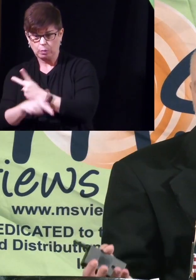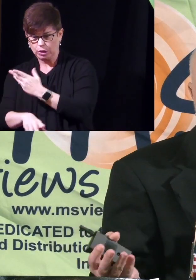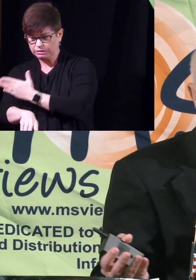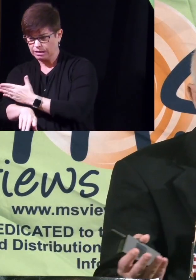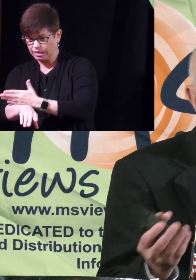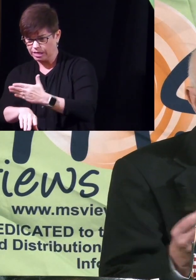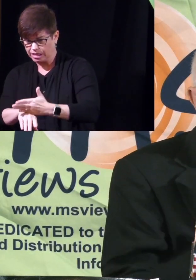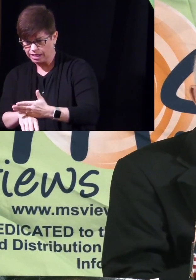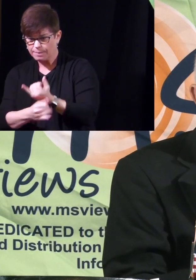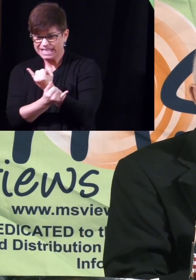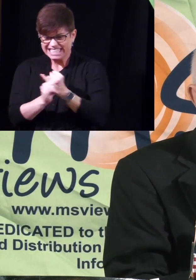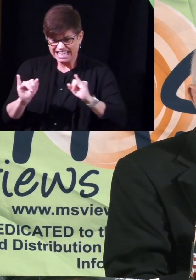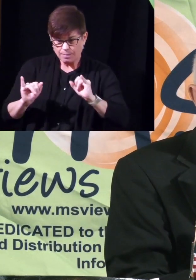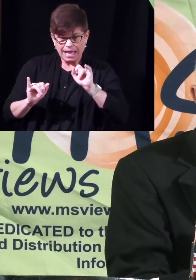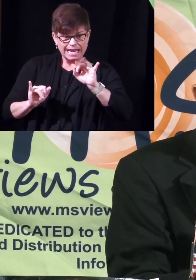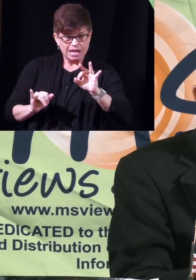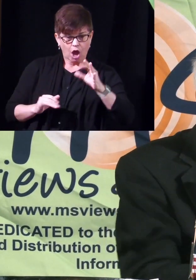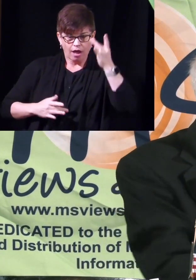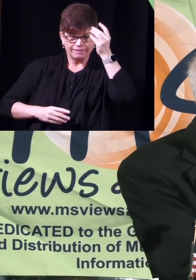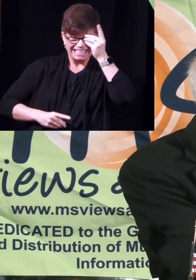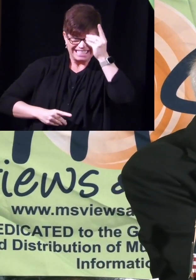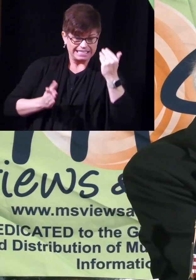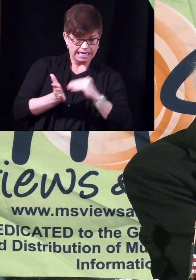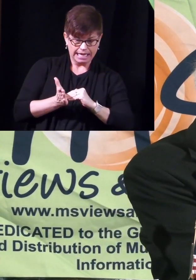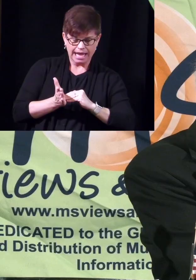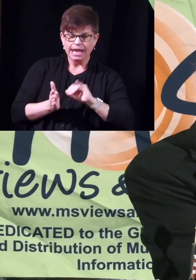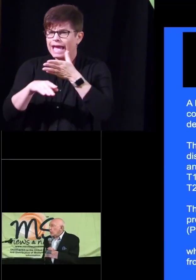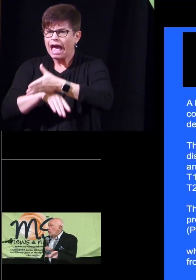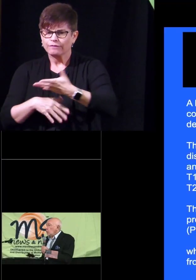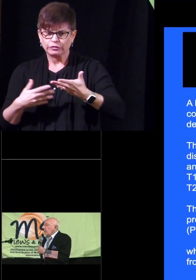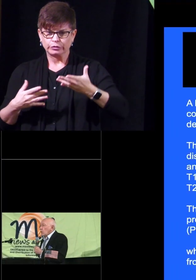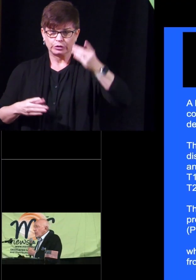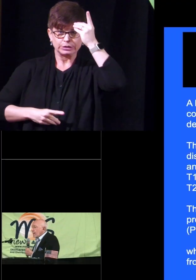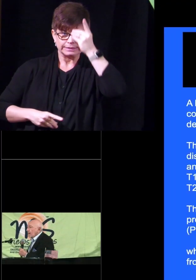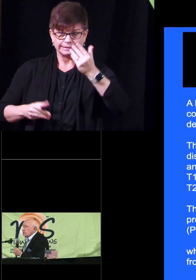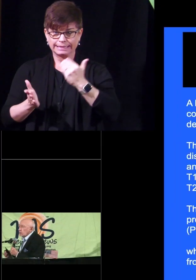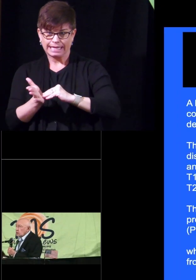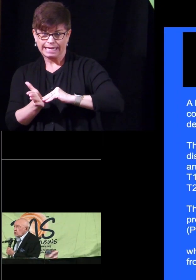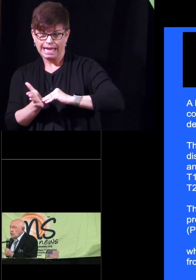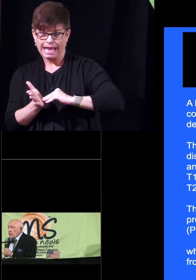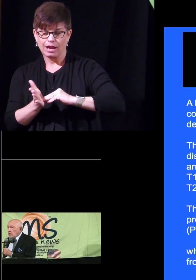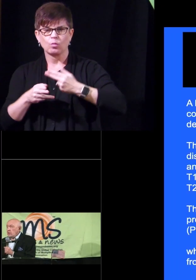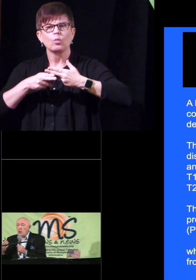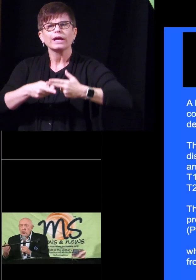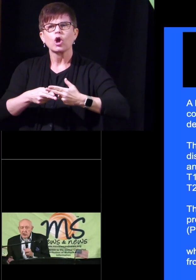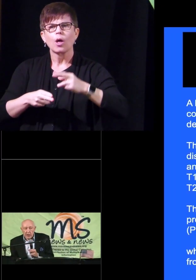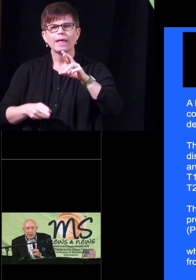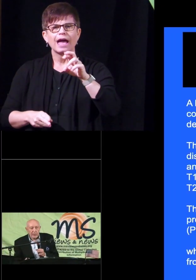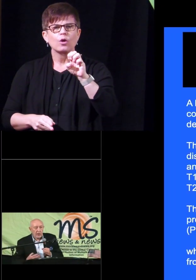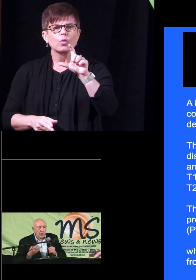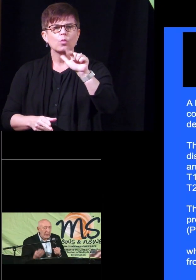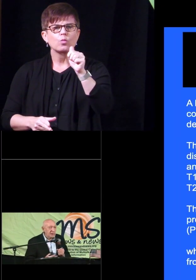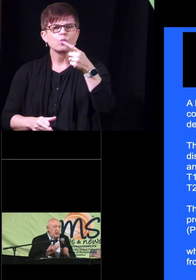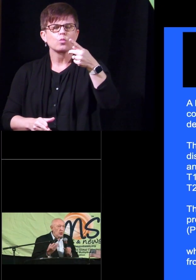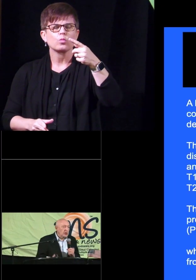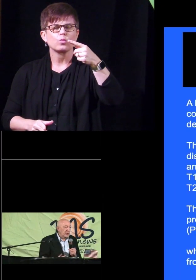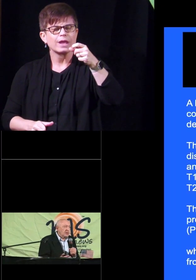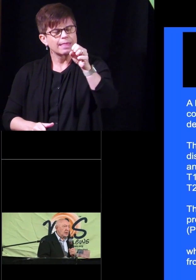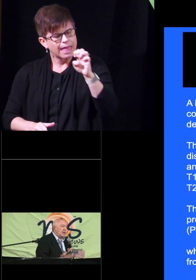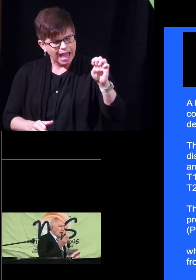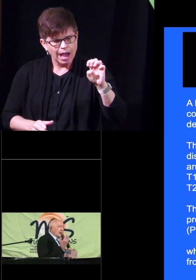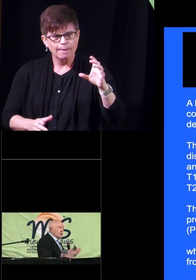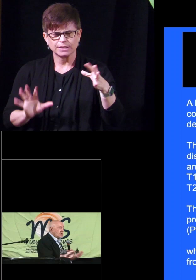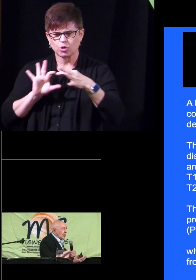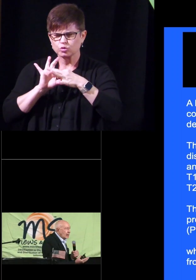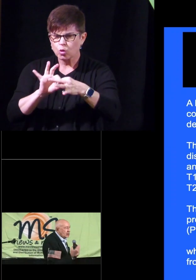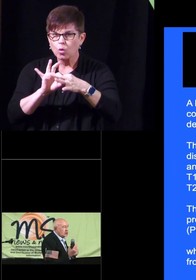of relapses. Whereas if you get worse after a relapse, we call that relapse-associated worsening. You've had a relapse and you're worse